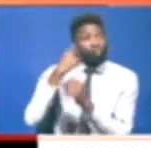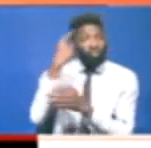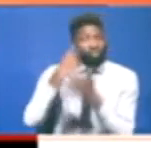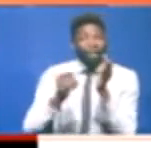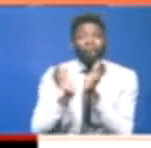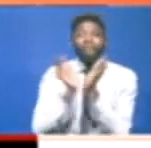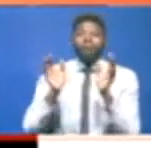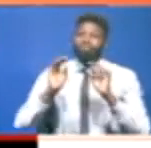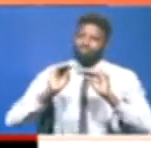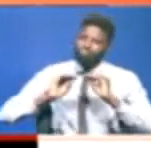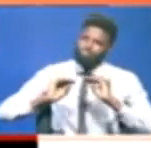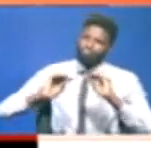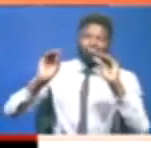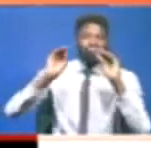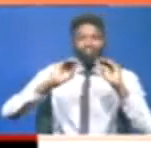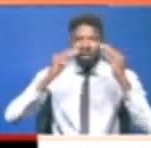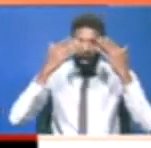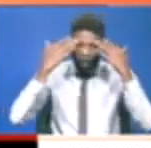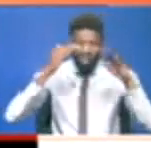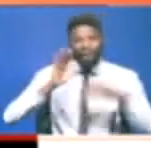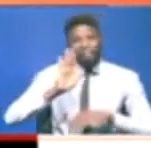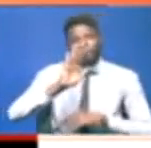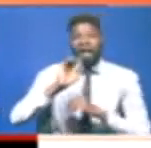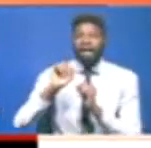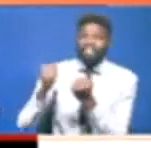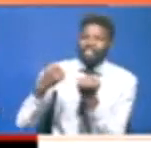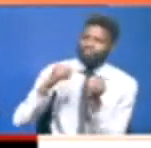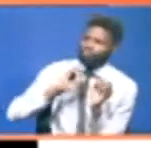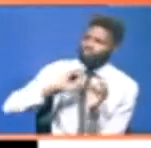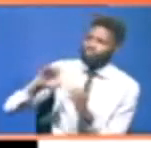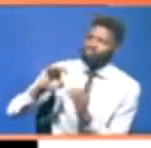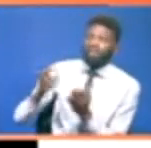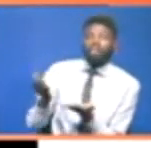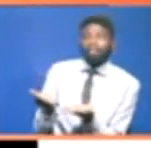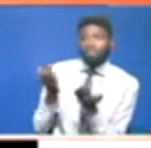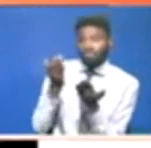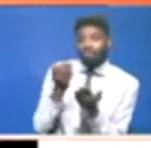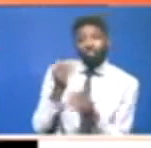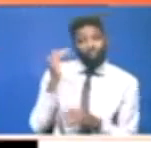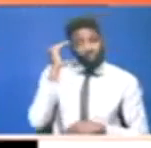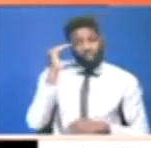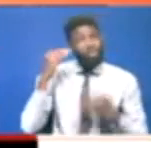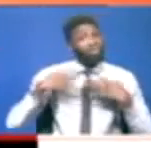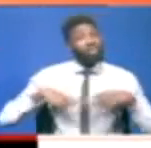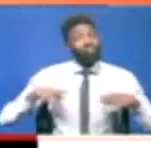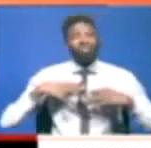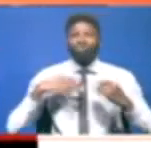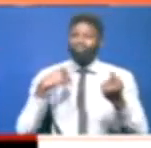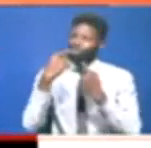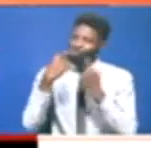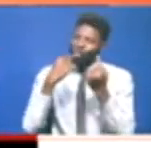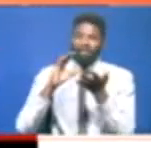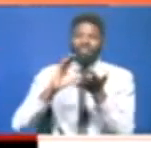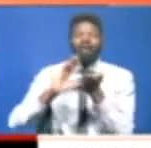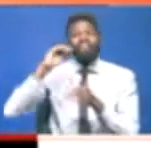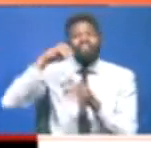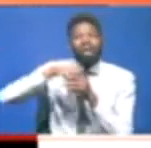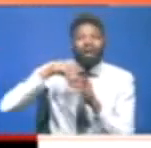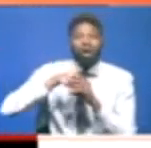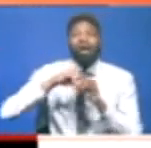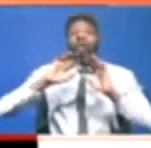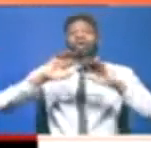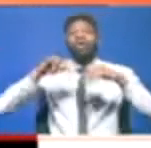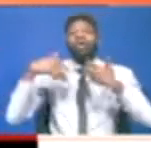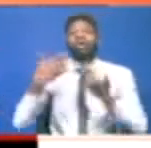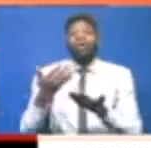the need to enhance their savings. Because you realize that people, as much as people talk about investing or starting a business,